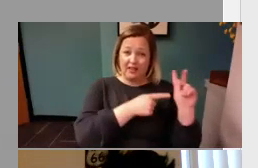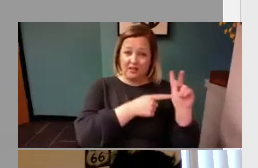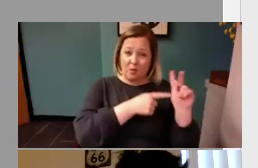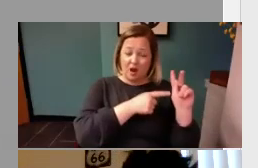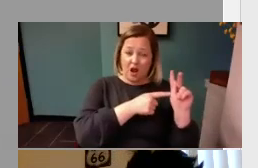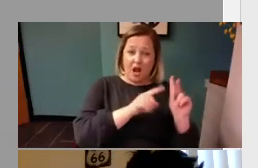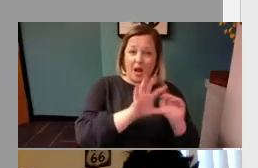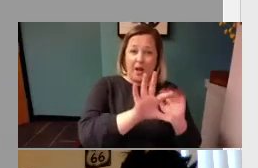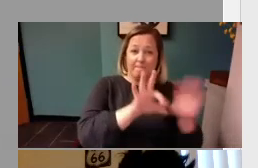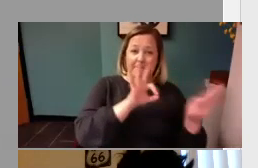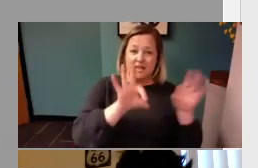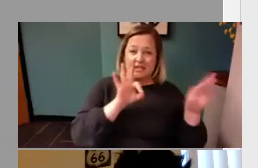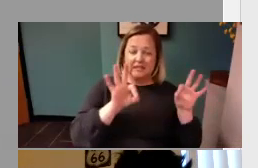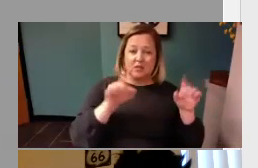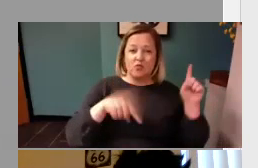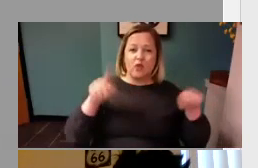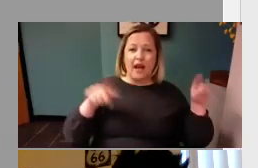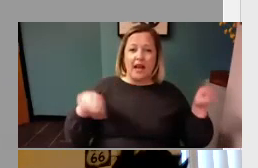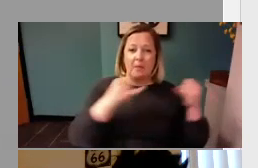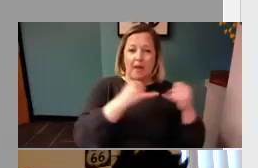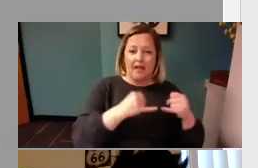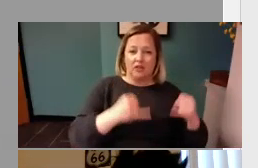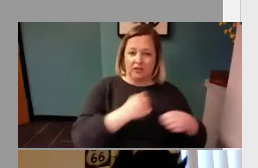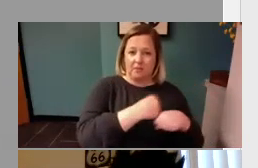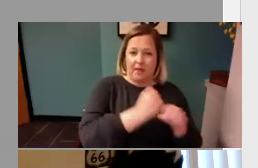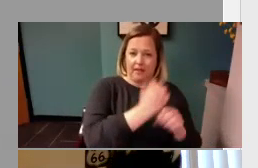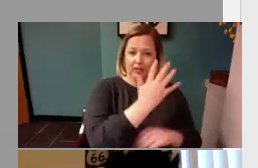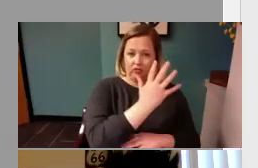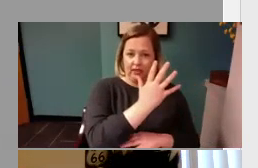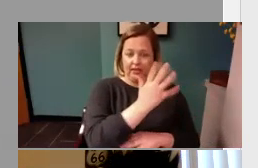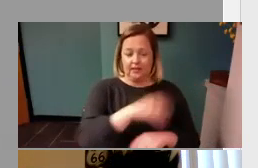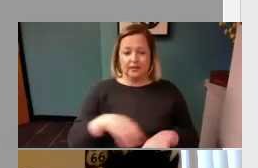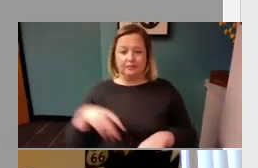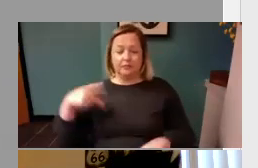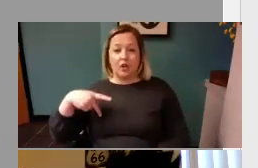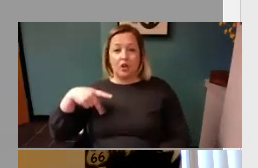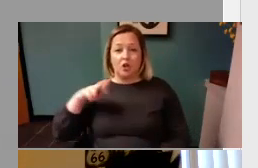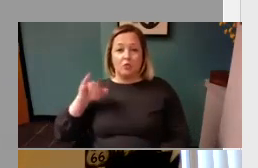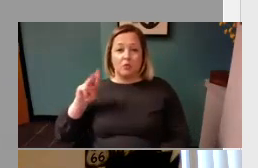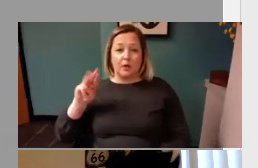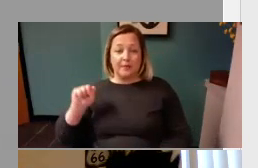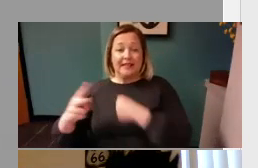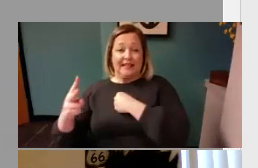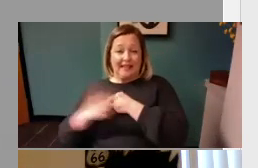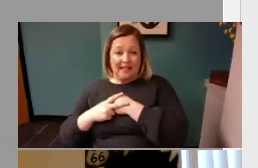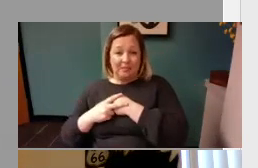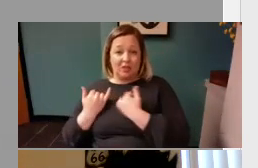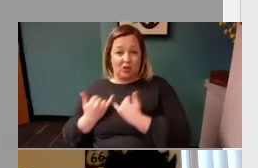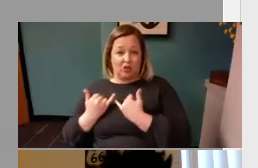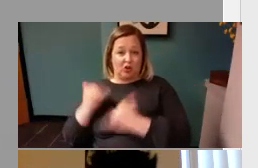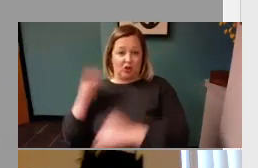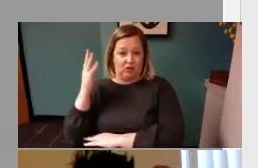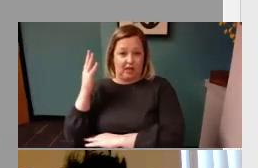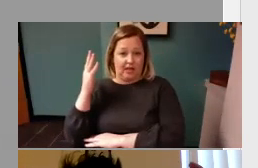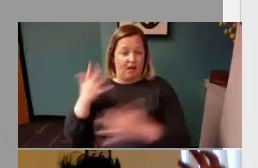the time and created those trees. Prim's basically maintains a current tree that we have explored so